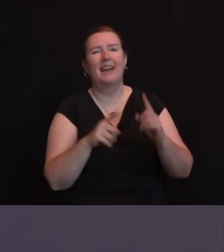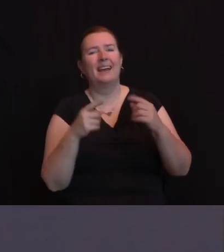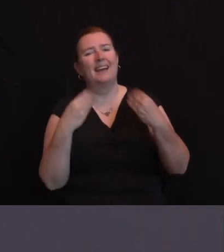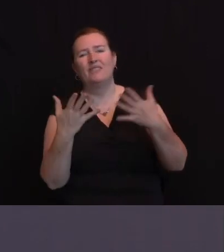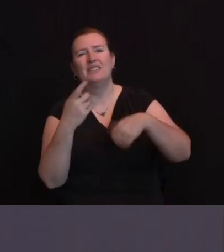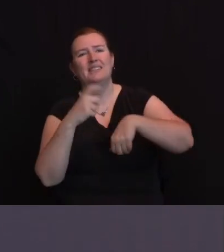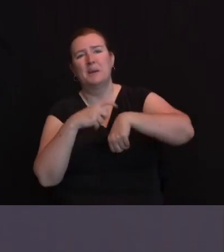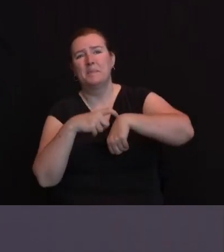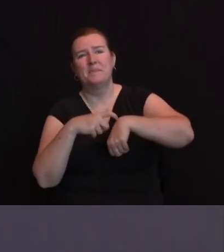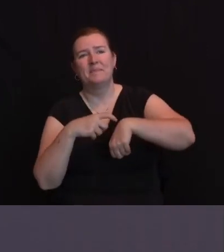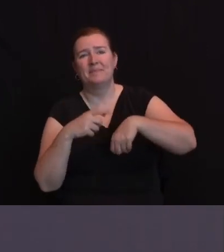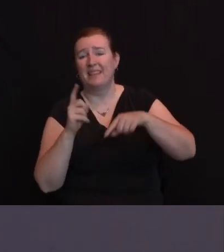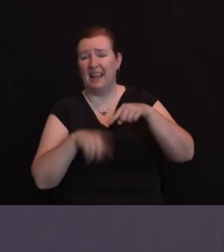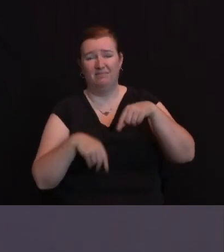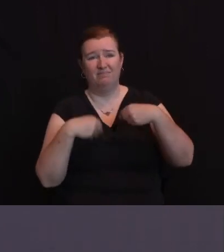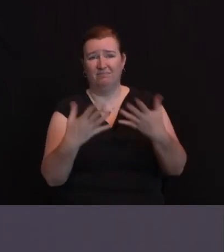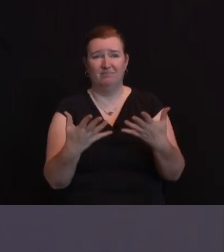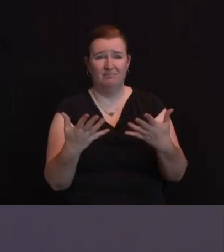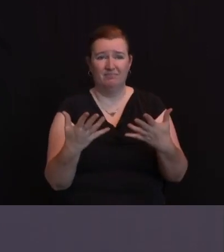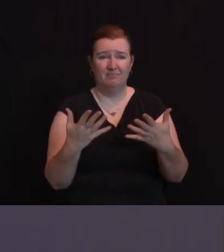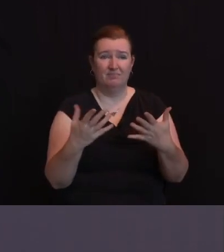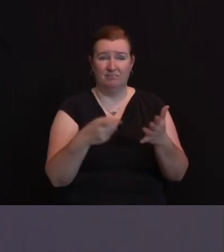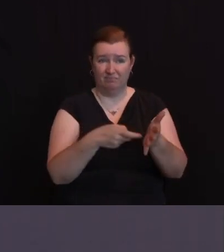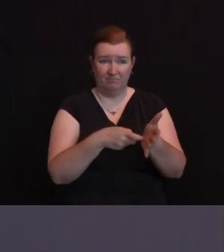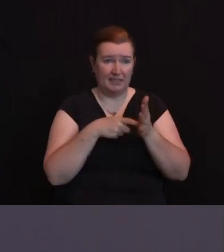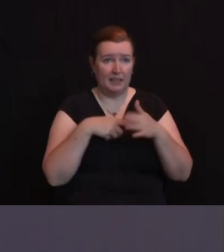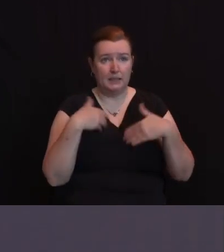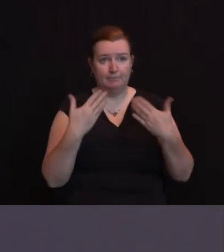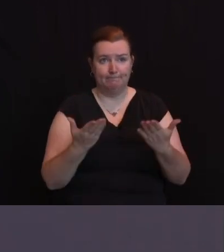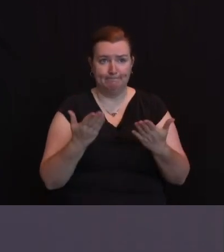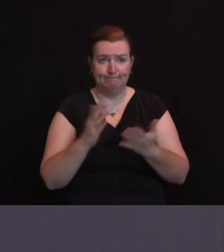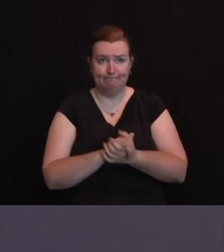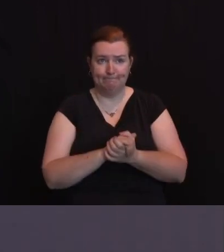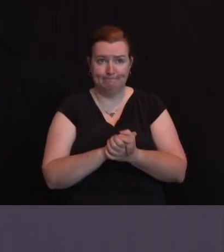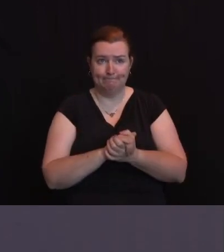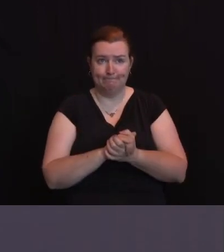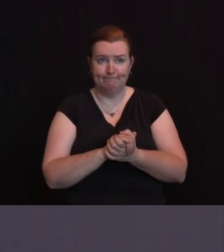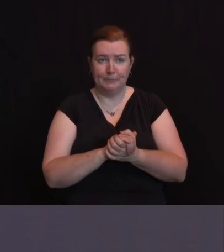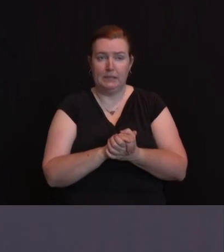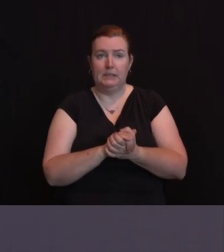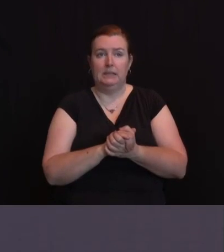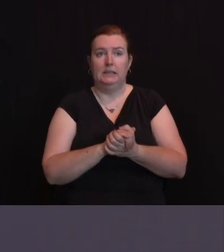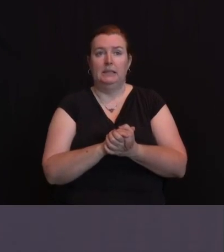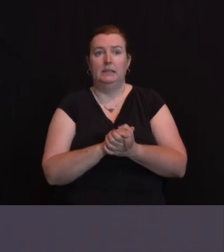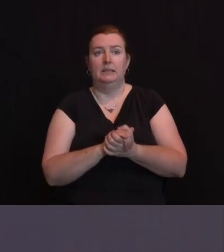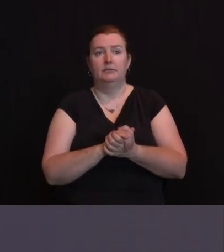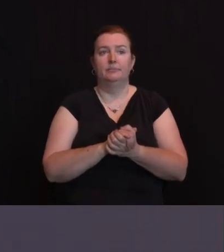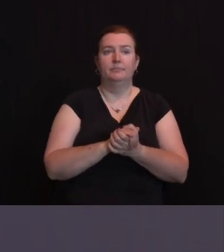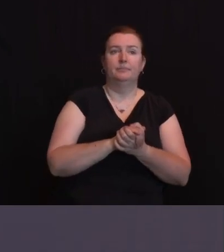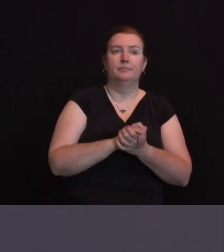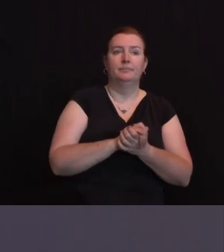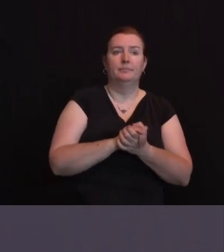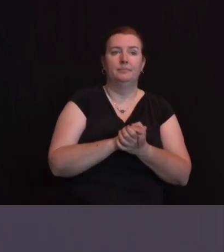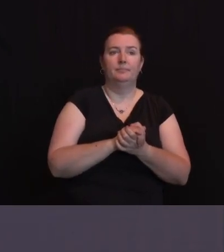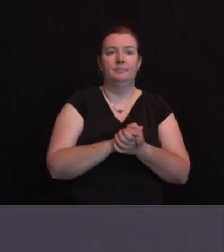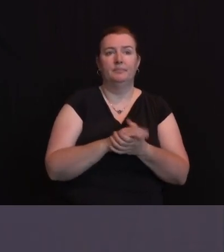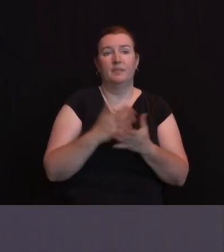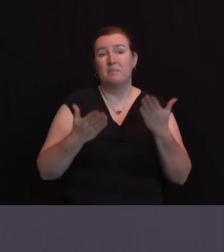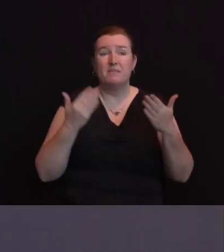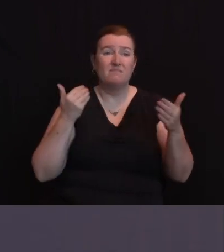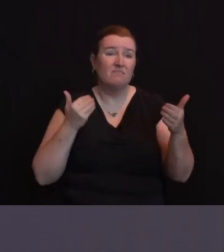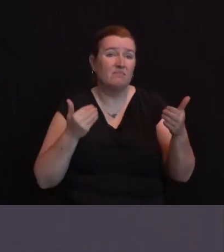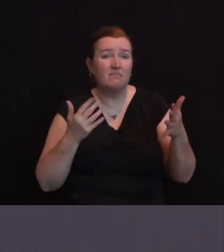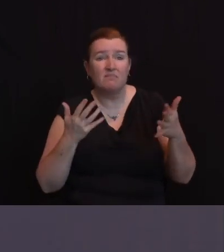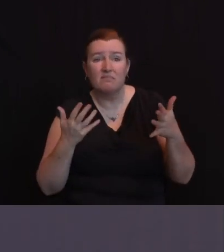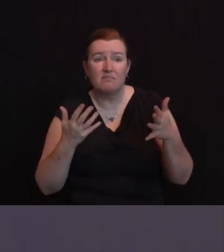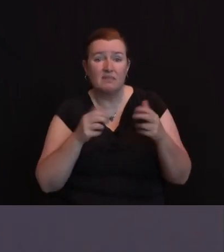think it would take a sustained, and I think, maybe we're at the front end of that, a sustained series, at